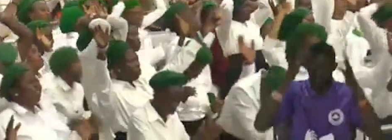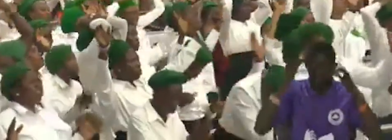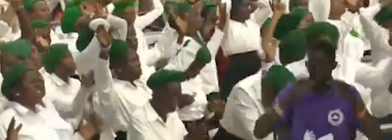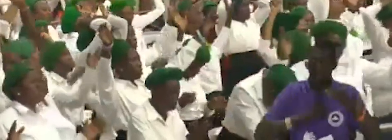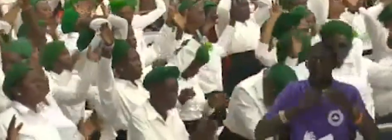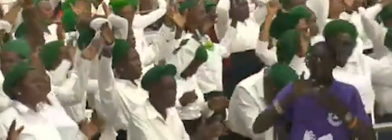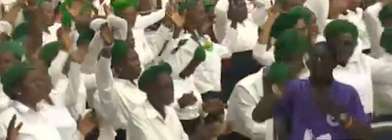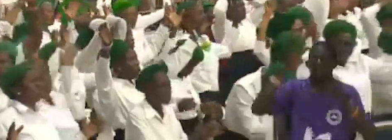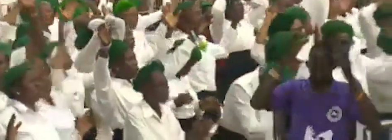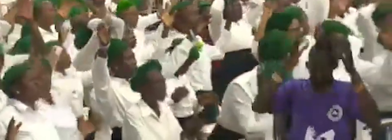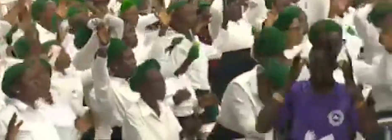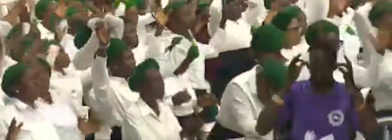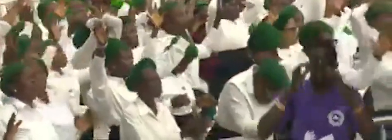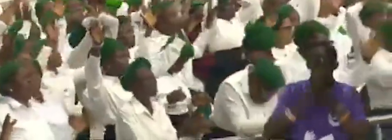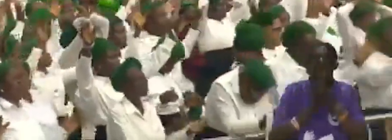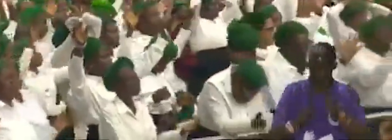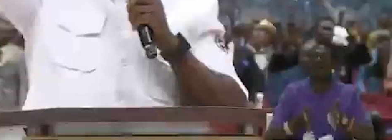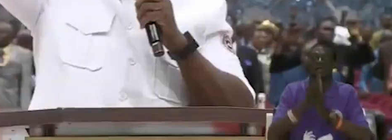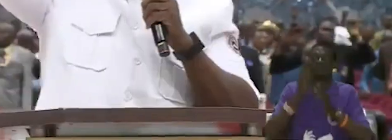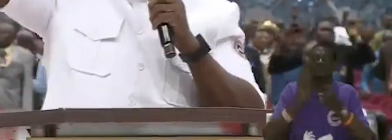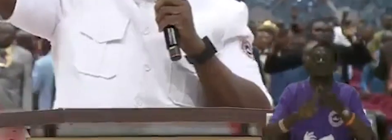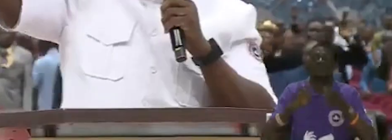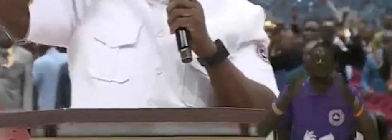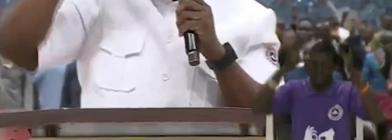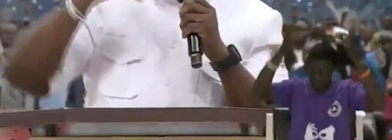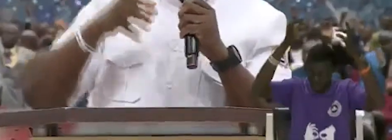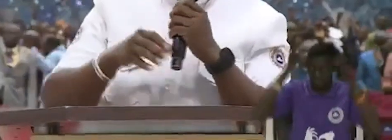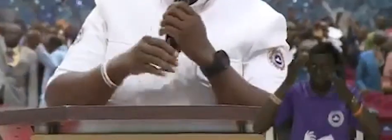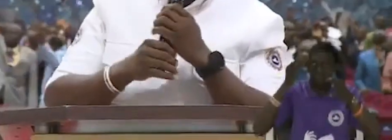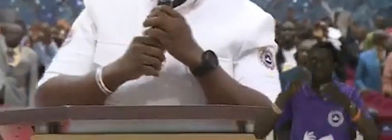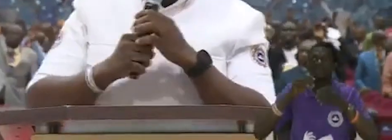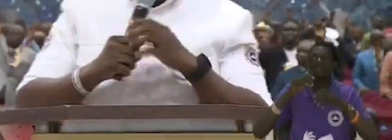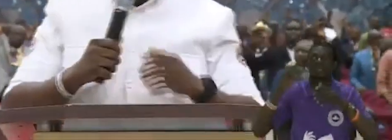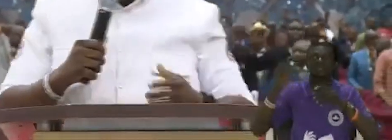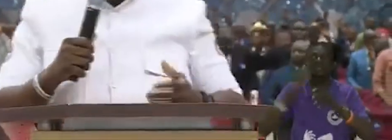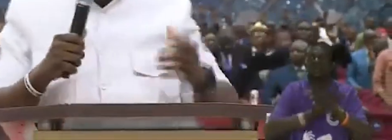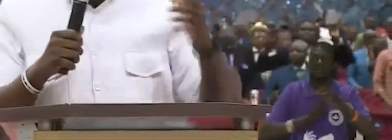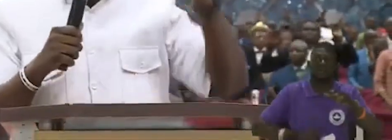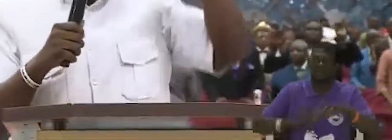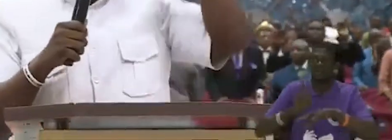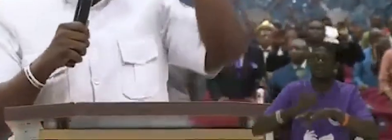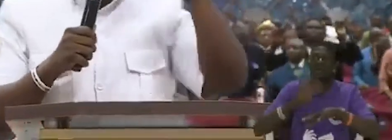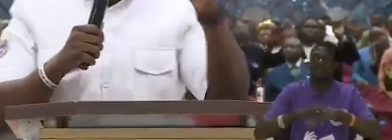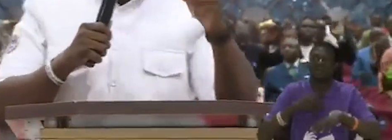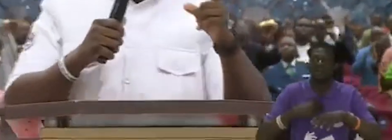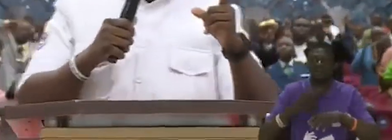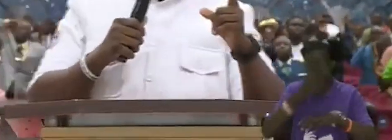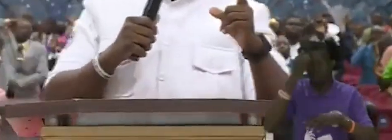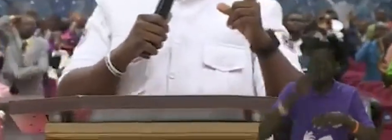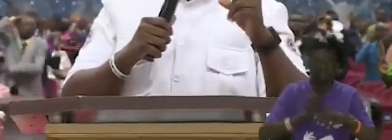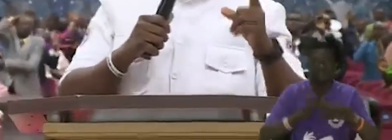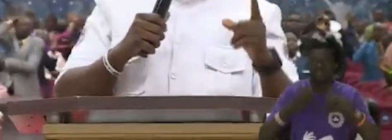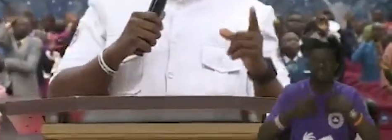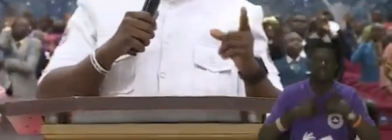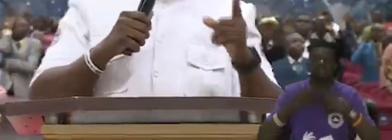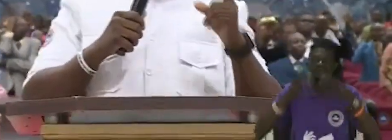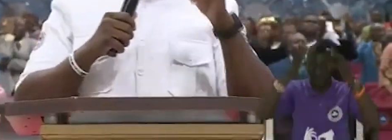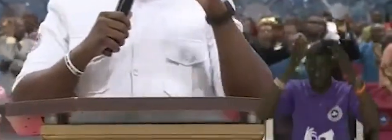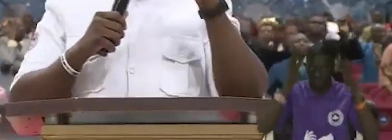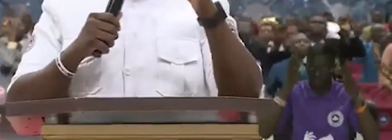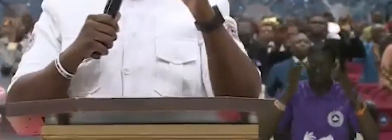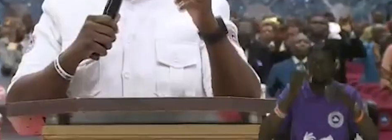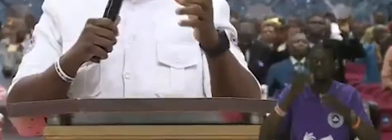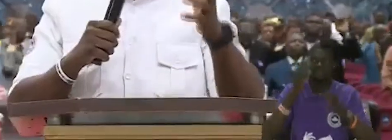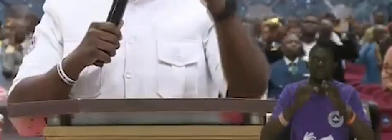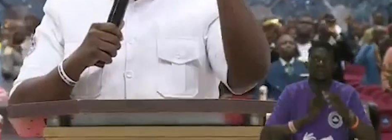your kingdom. I ask you to put your crown, your kingdom upon me. Because if I have your crown, if